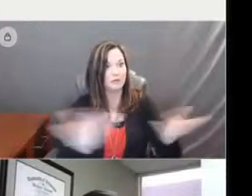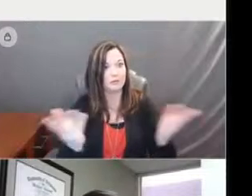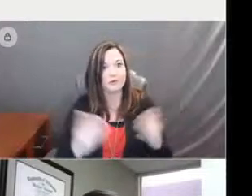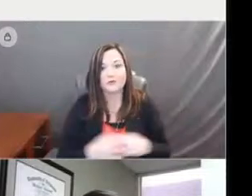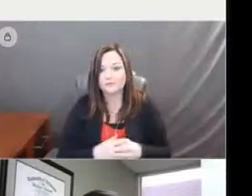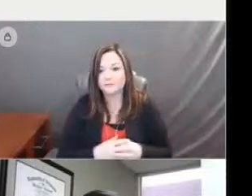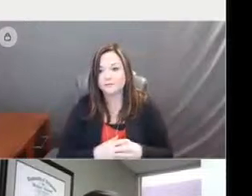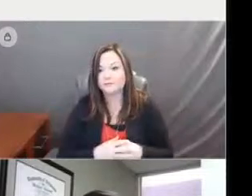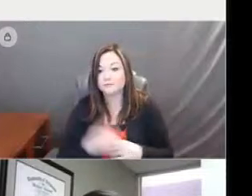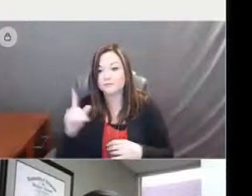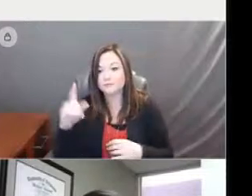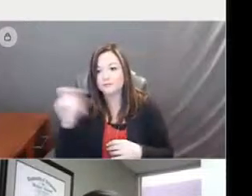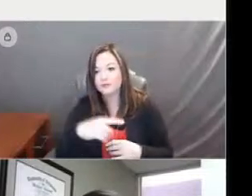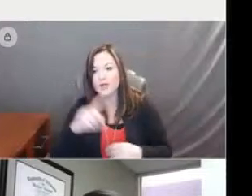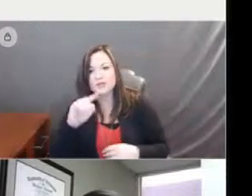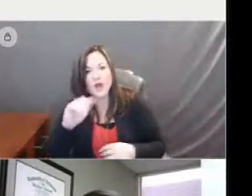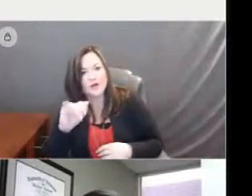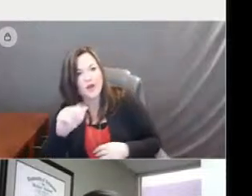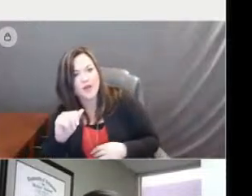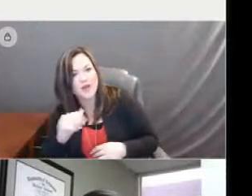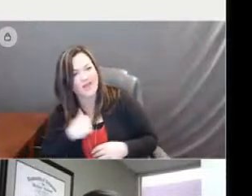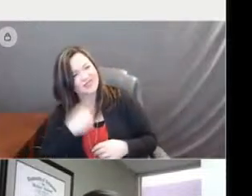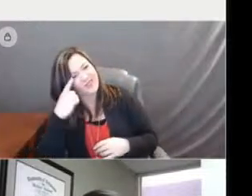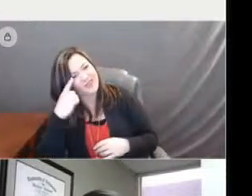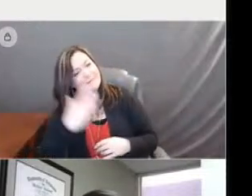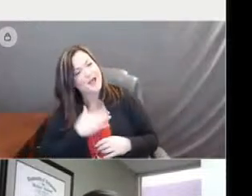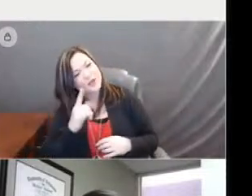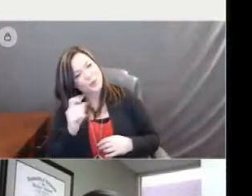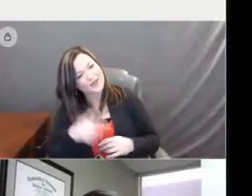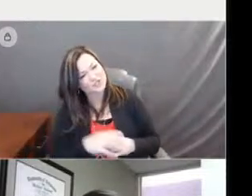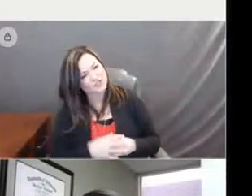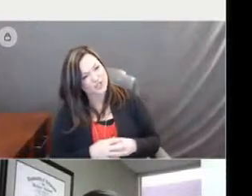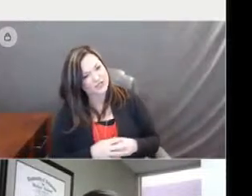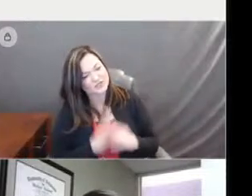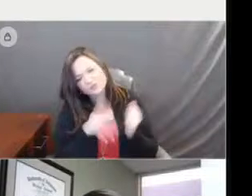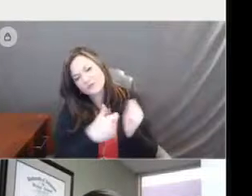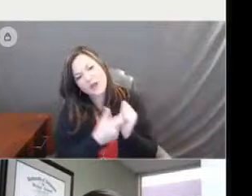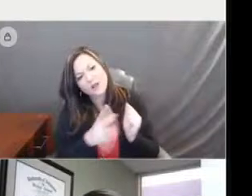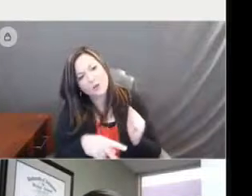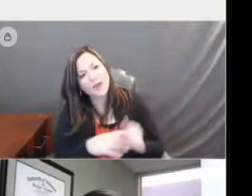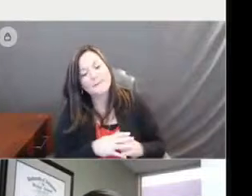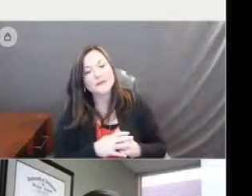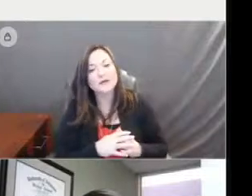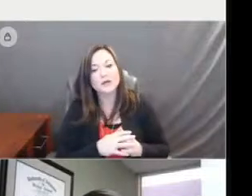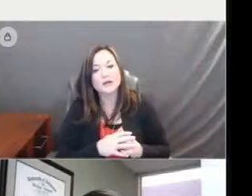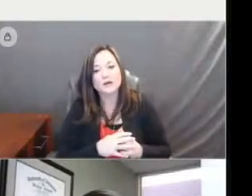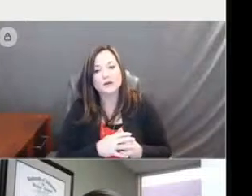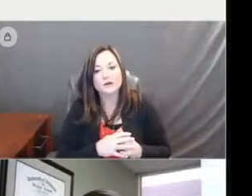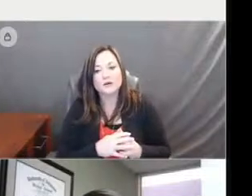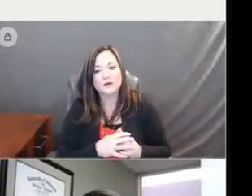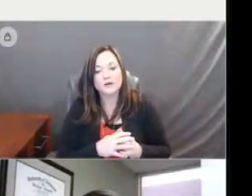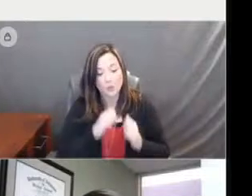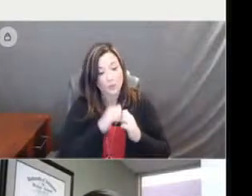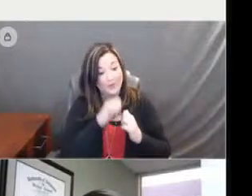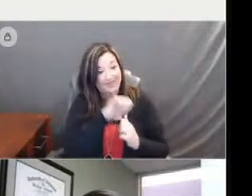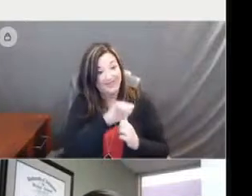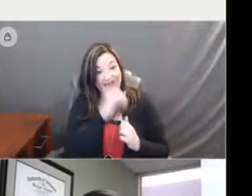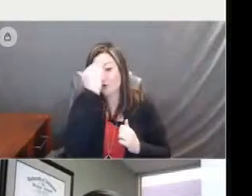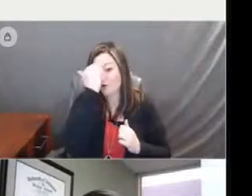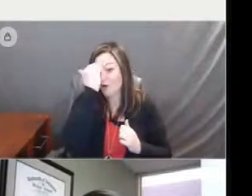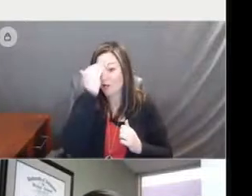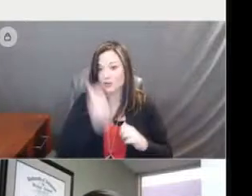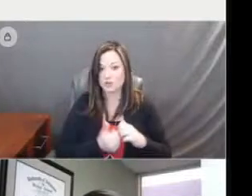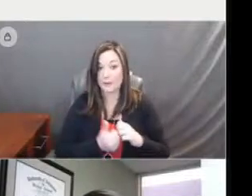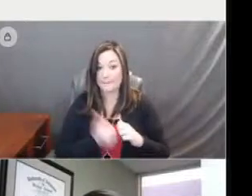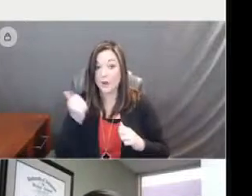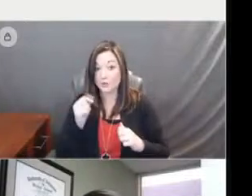ahead. I think one of my questions in there, just to follow up on that, is with that, I think the knowledge that most of